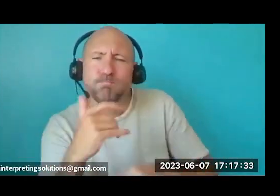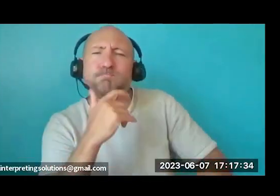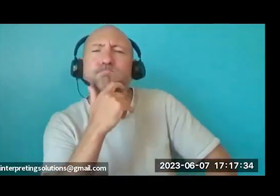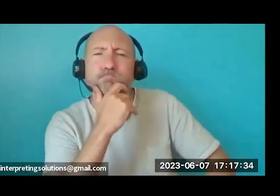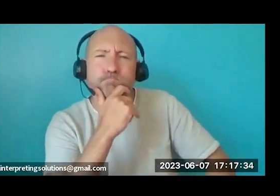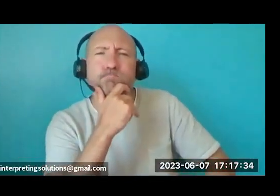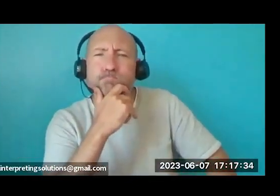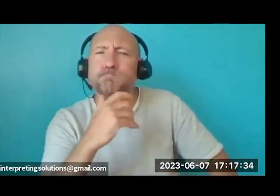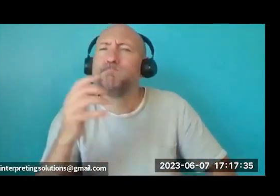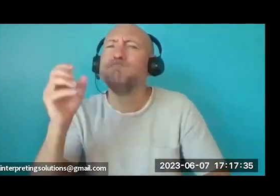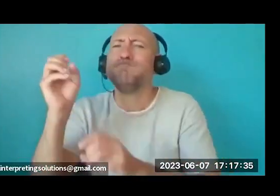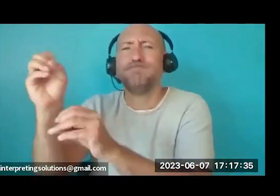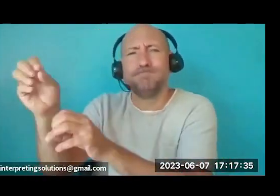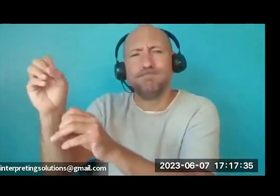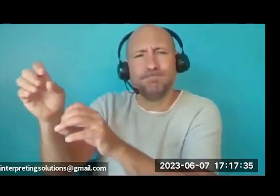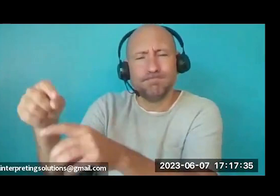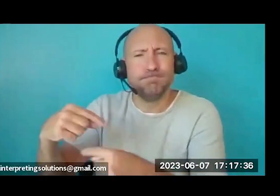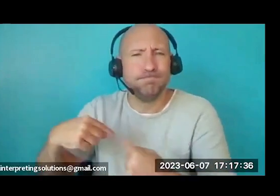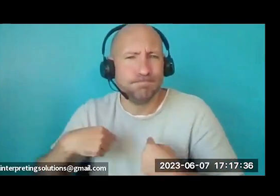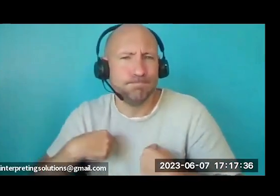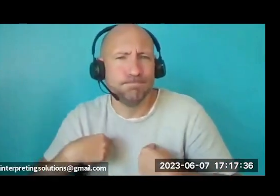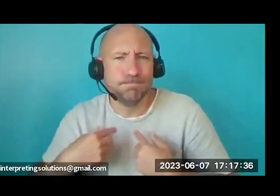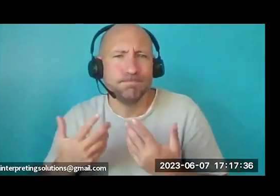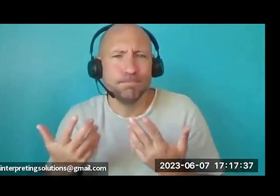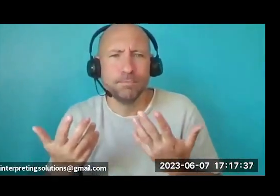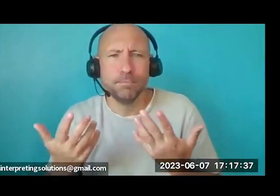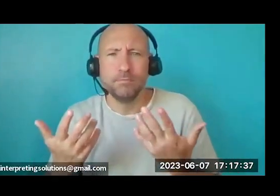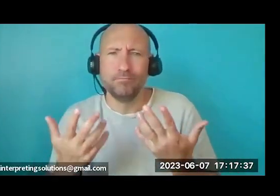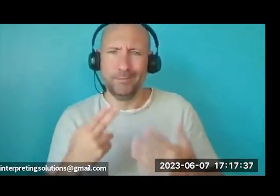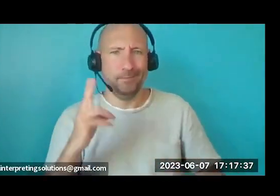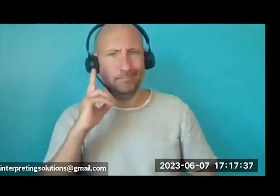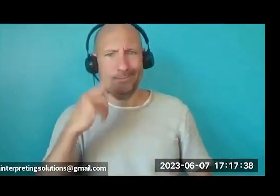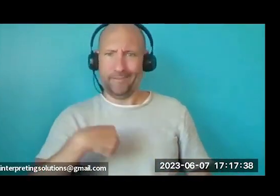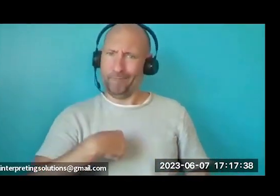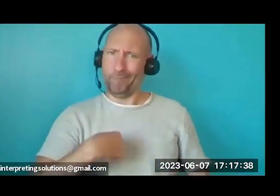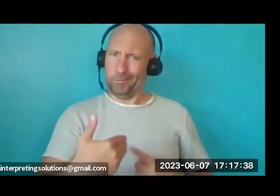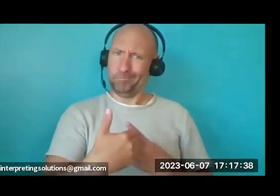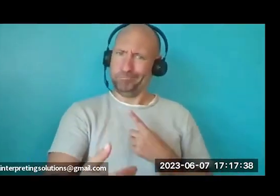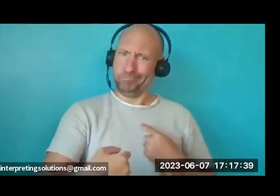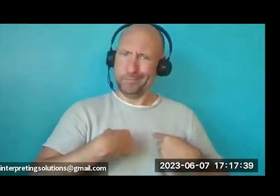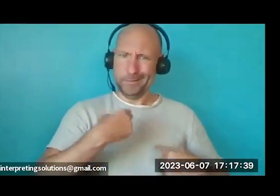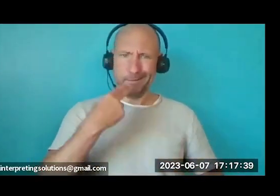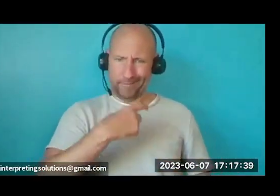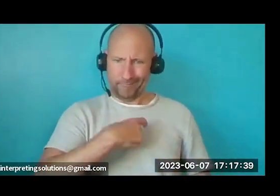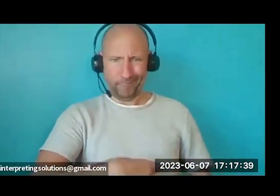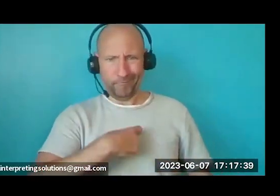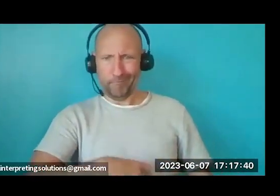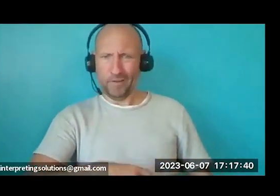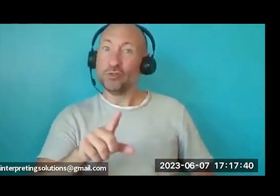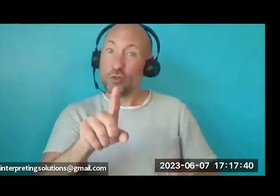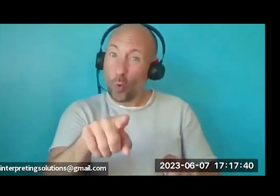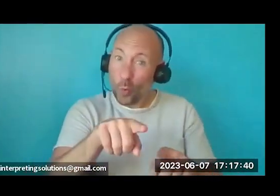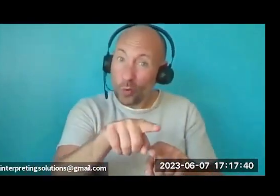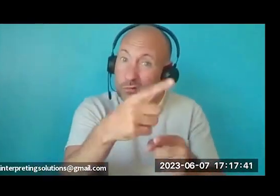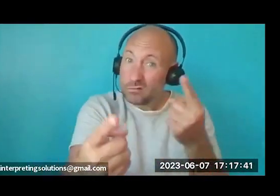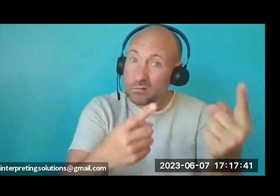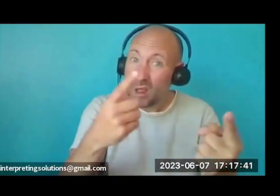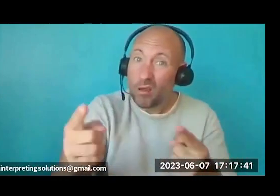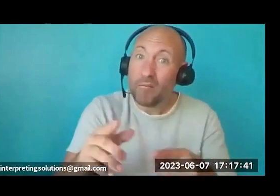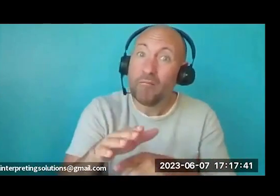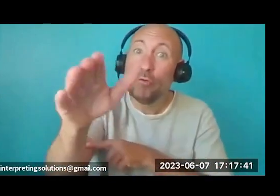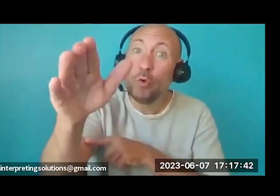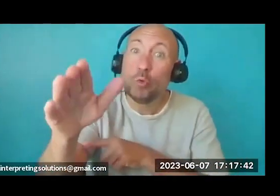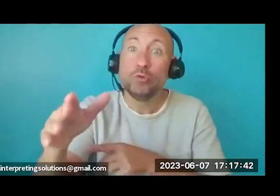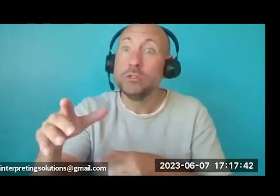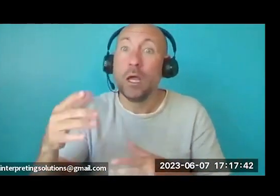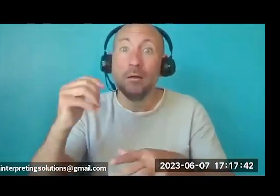Who can do so? Only a deaf person. So I would urge festivals to ask a deaf